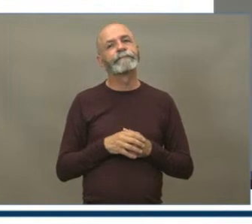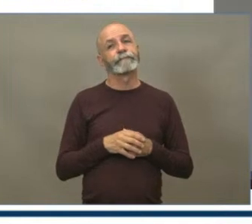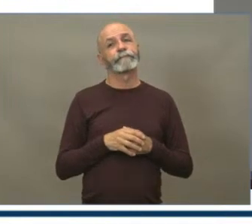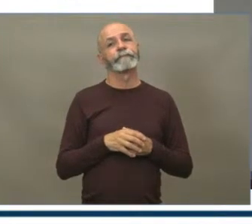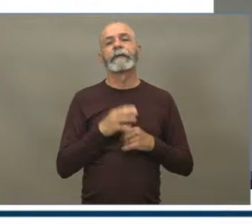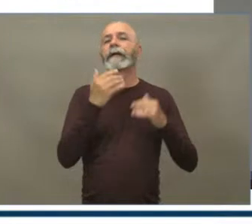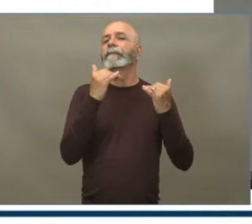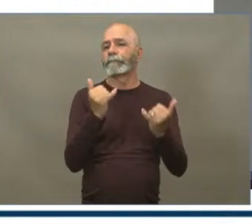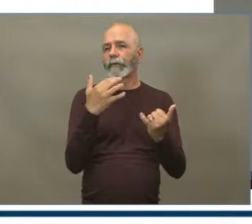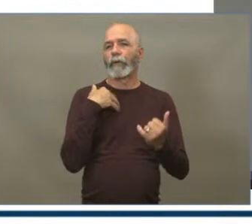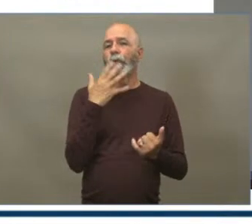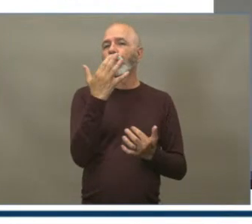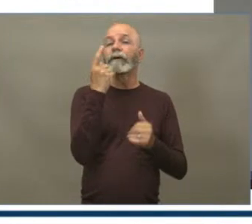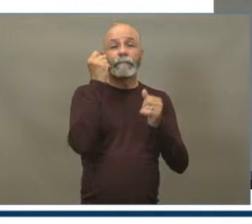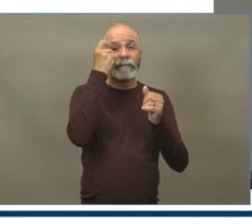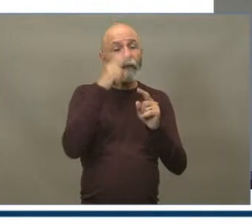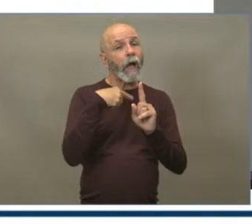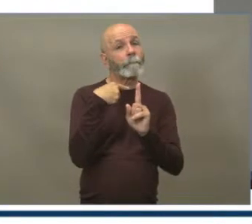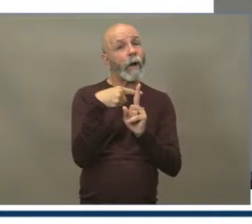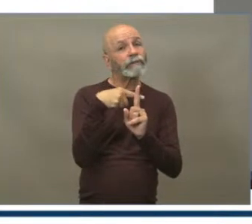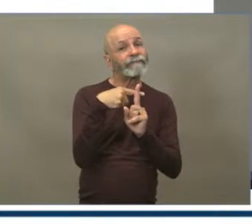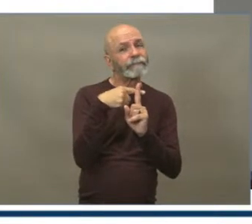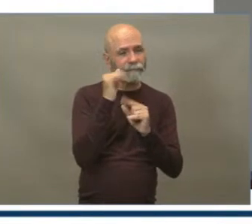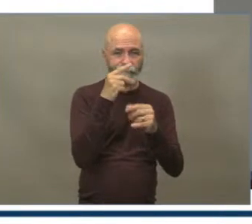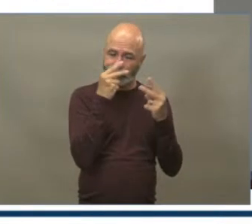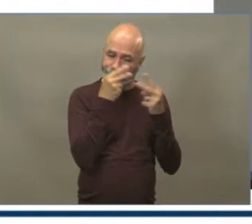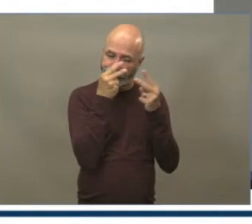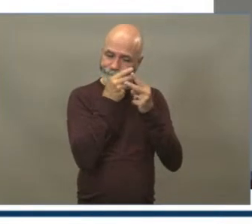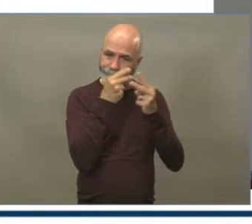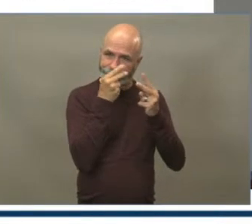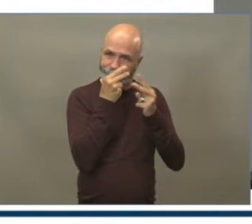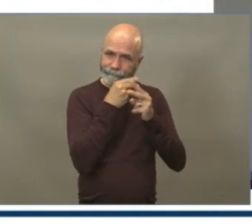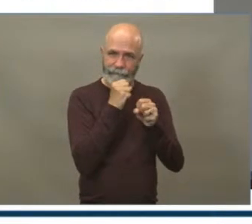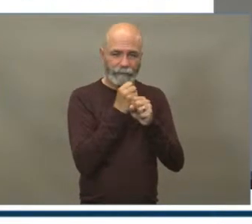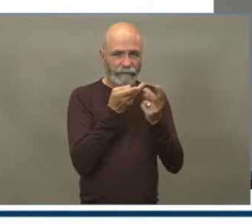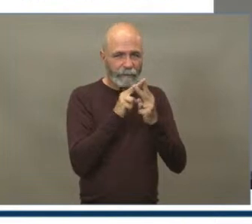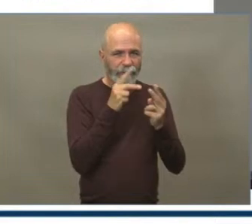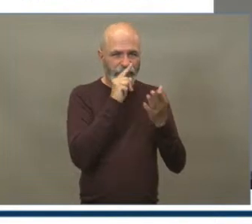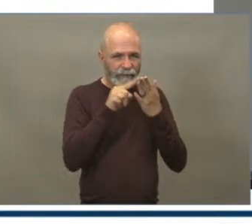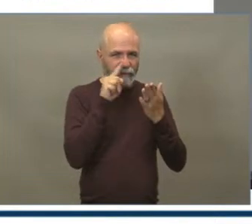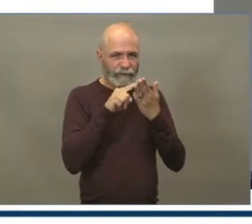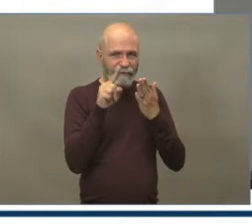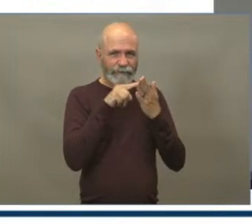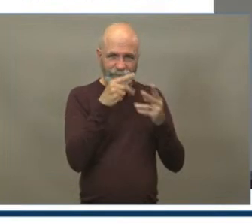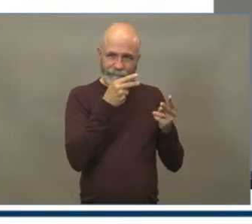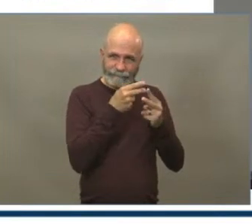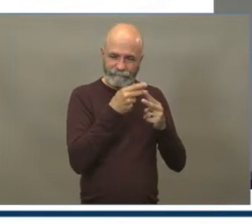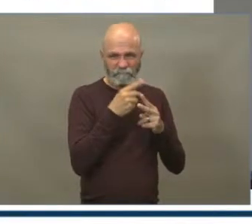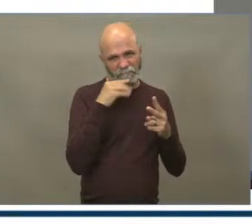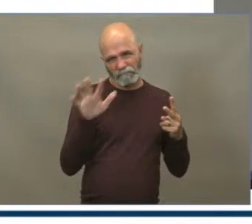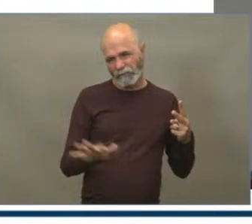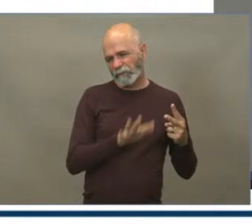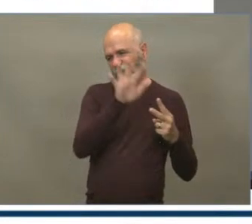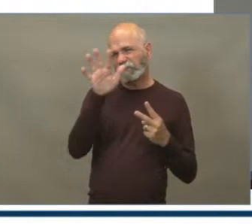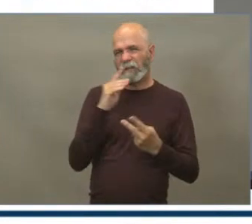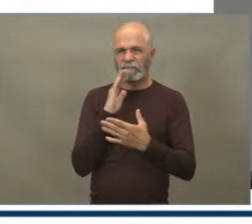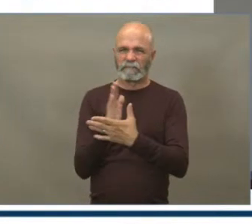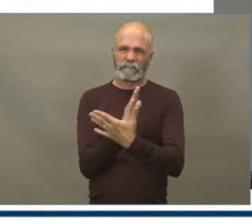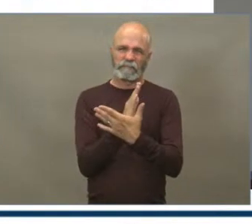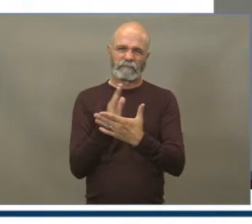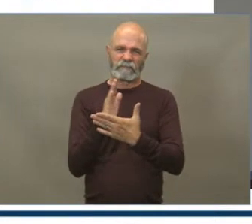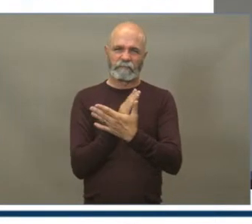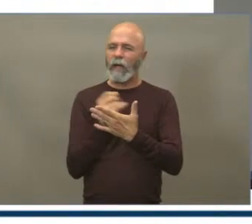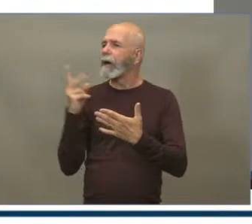coming through the lab. We're also seeing, things, we look at our cases, the average number of contacts per case is coming